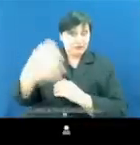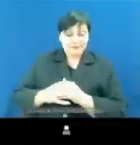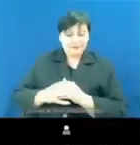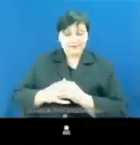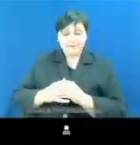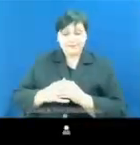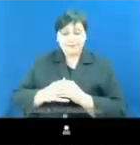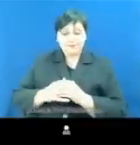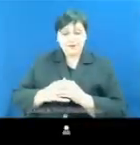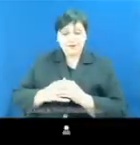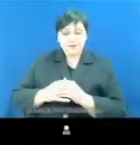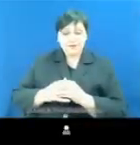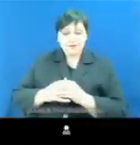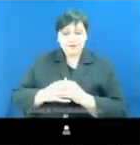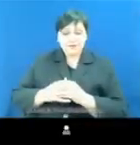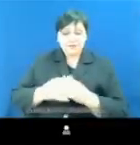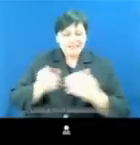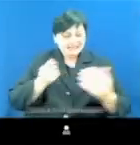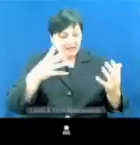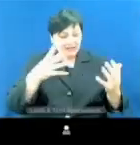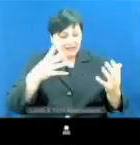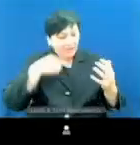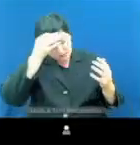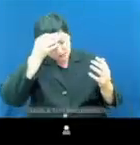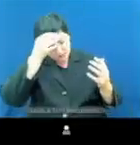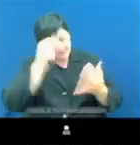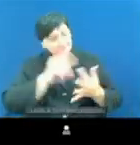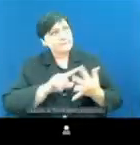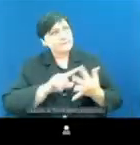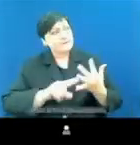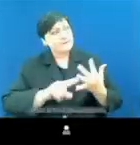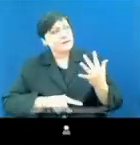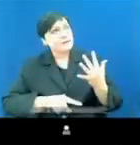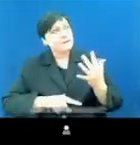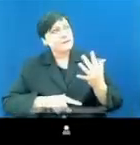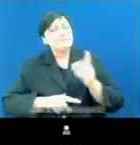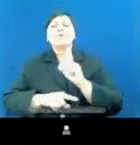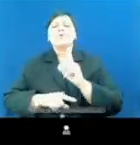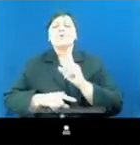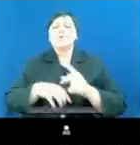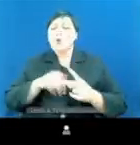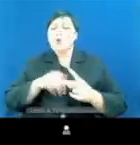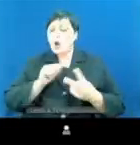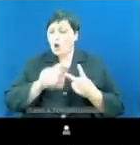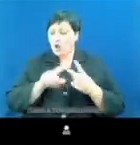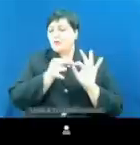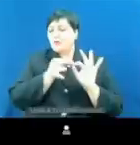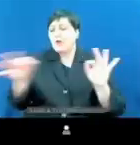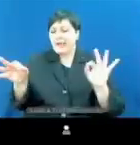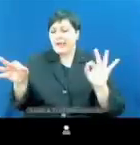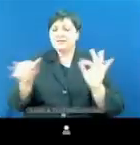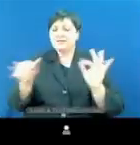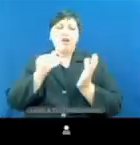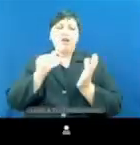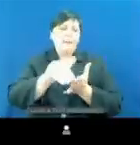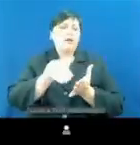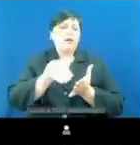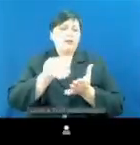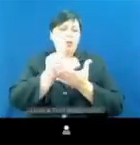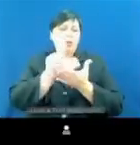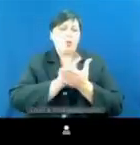There were a number of things that were going through my mind, but I just think, there's another phrase that's frequently used if you need some